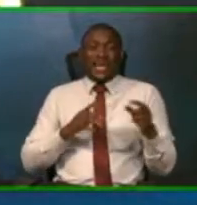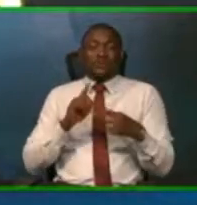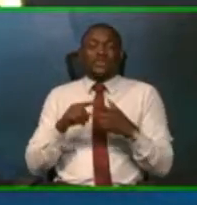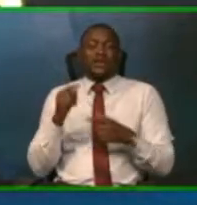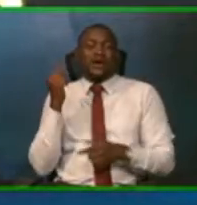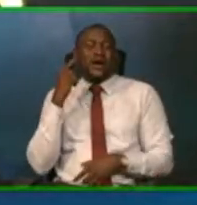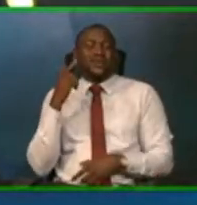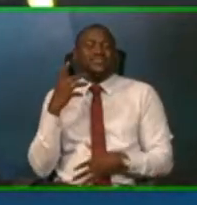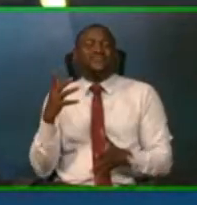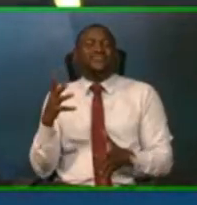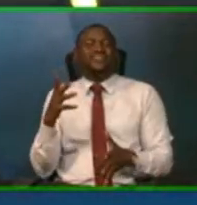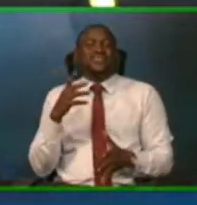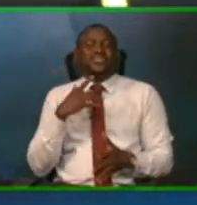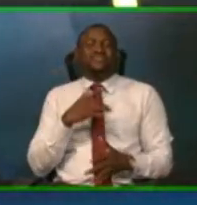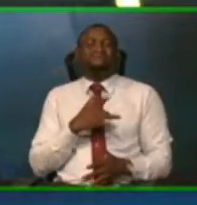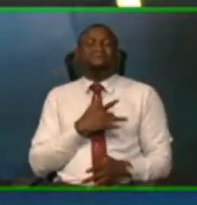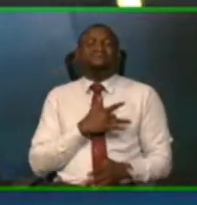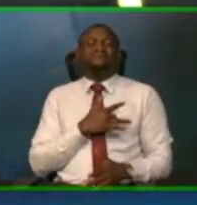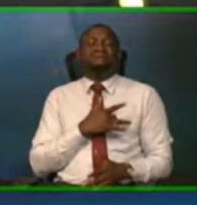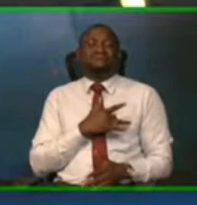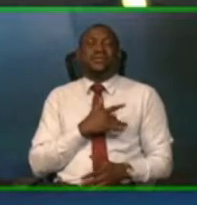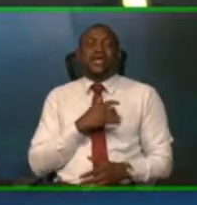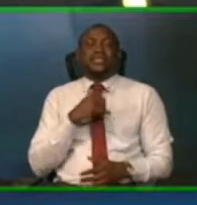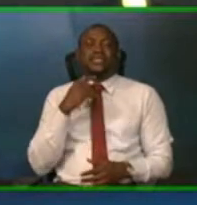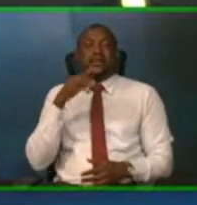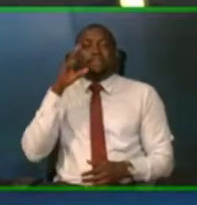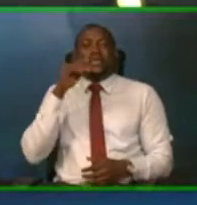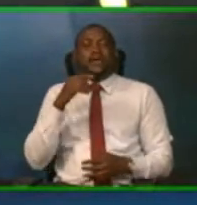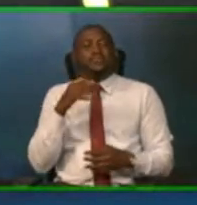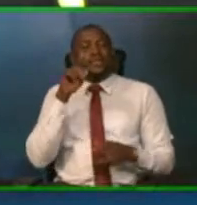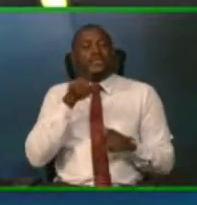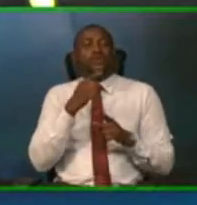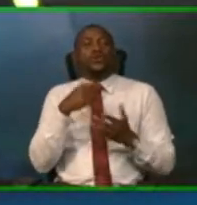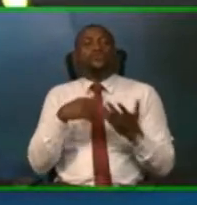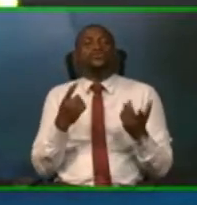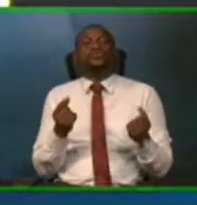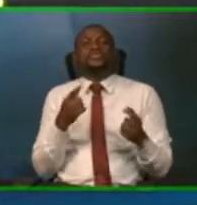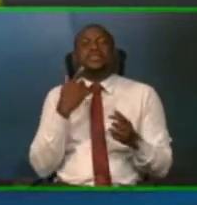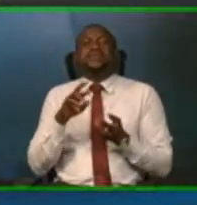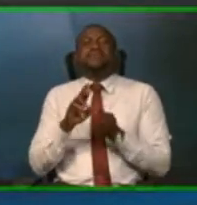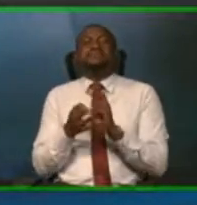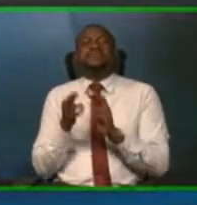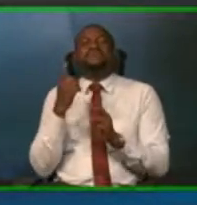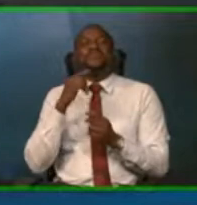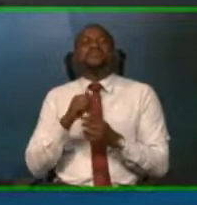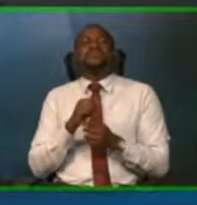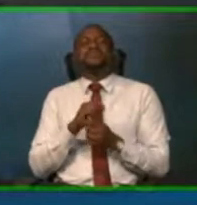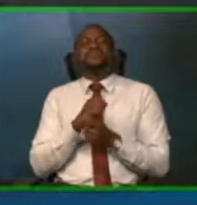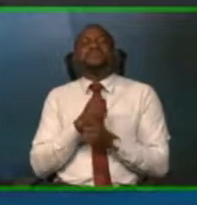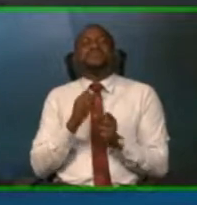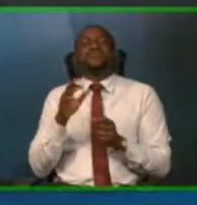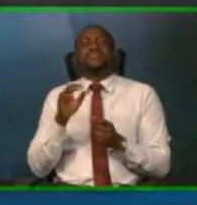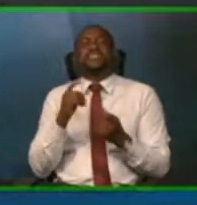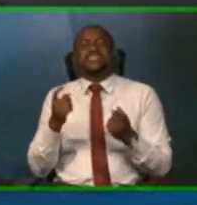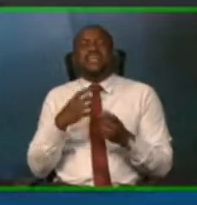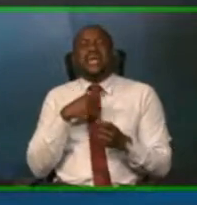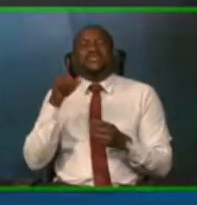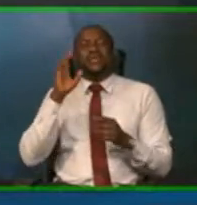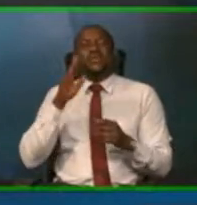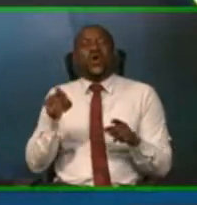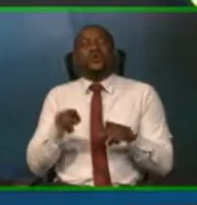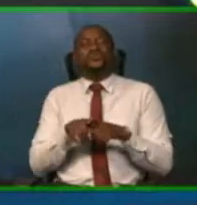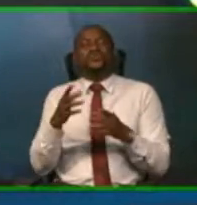heard it, they were cut to the heart. And they said, men and brethren, what do we do? And he said, repent for the remission of your sins, and you shall also receive